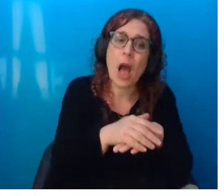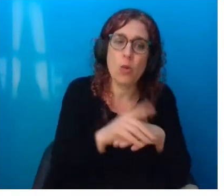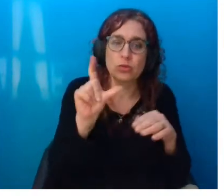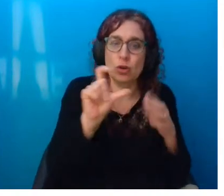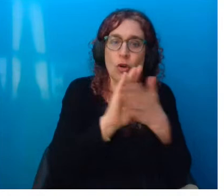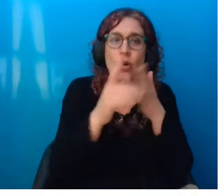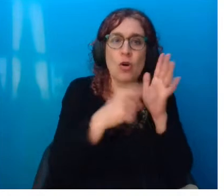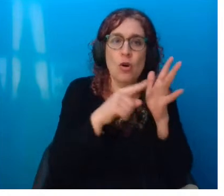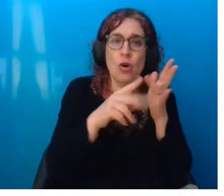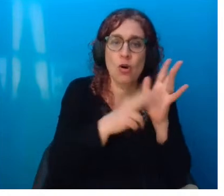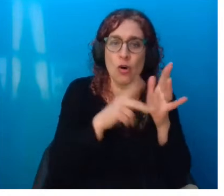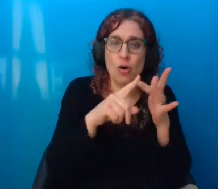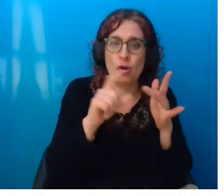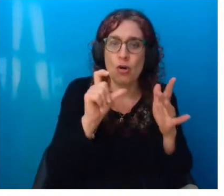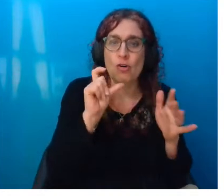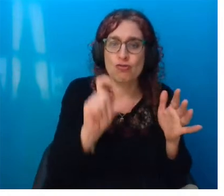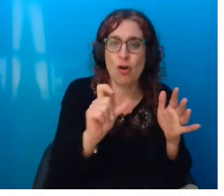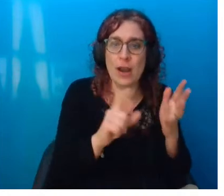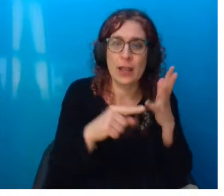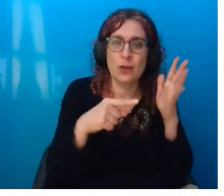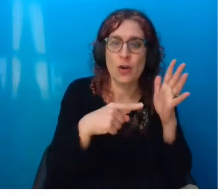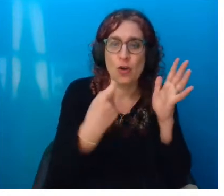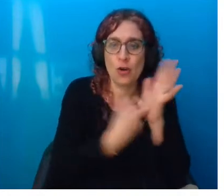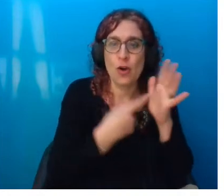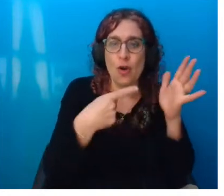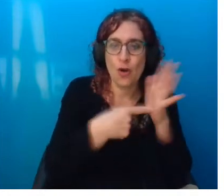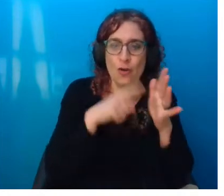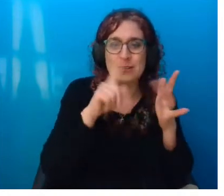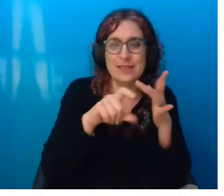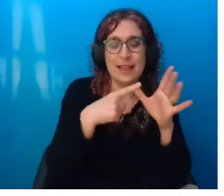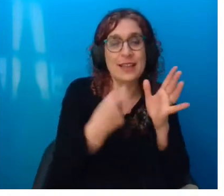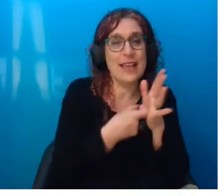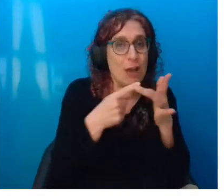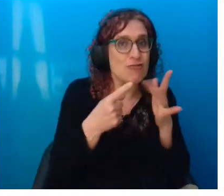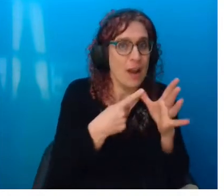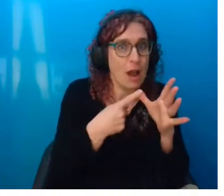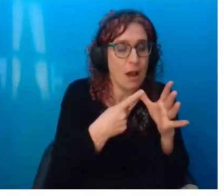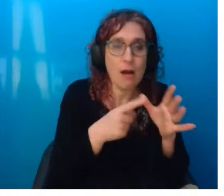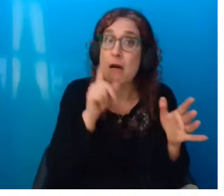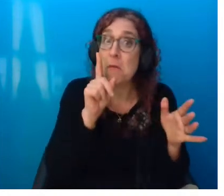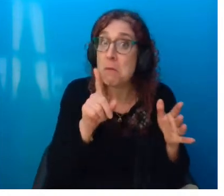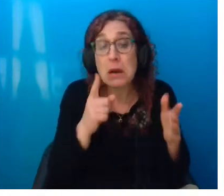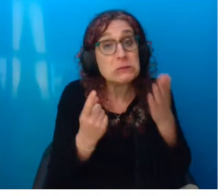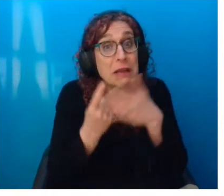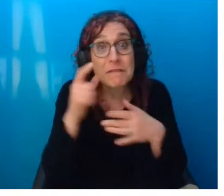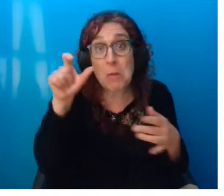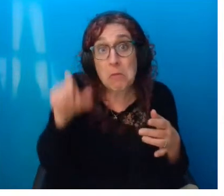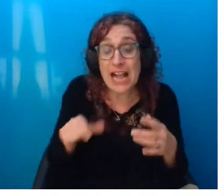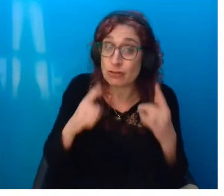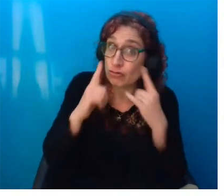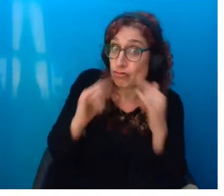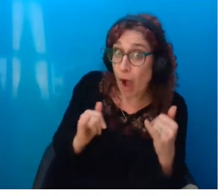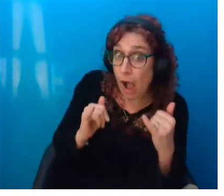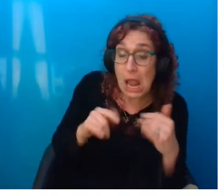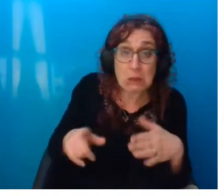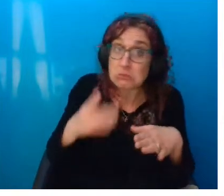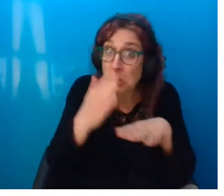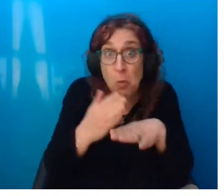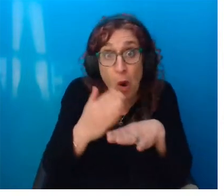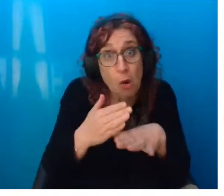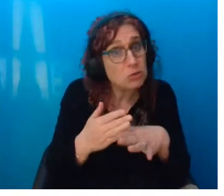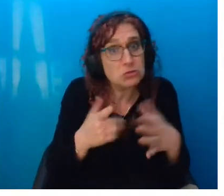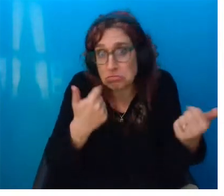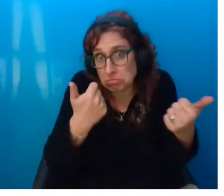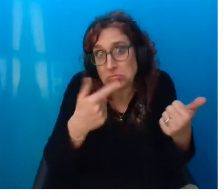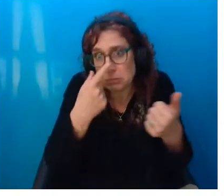of that for chronic urticaria, no. Although if a patient's trying it and they find it helpful, then, you know, it's important to support them in that. But no,